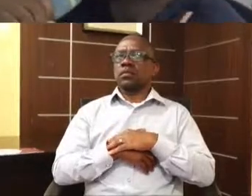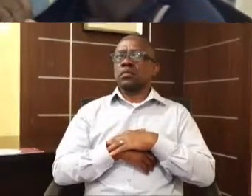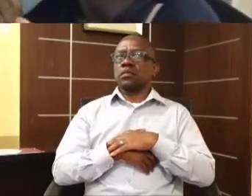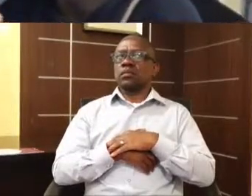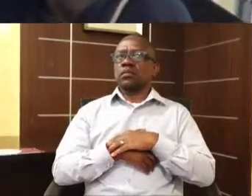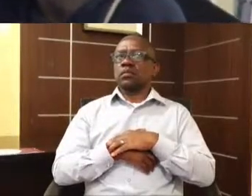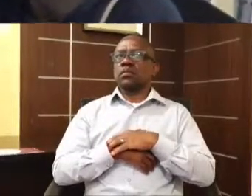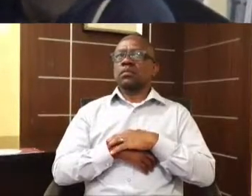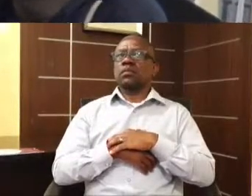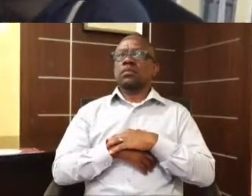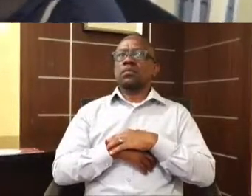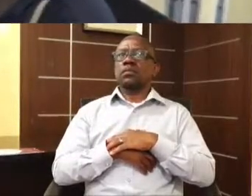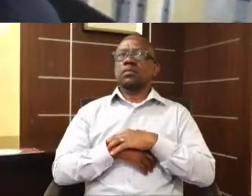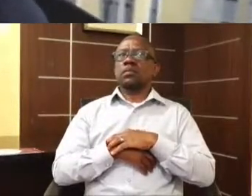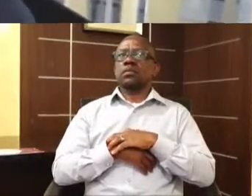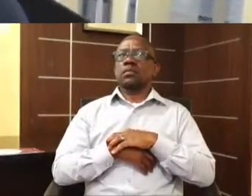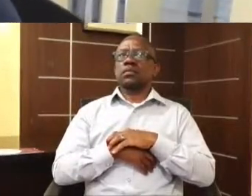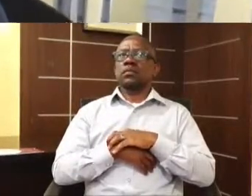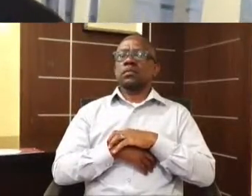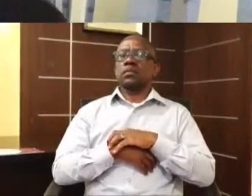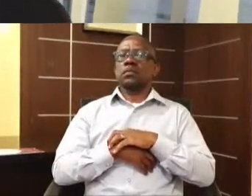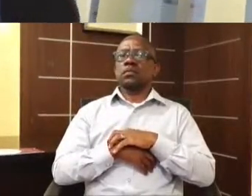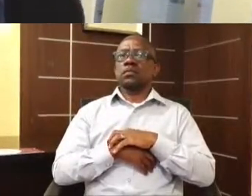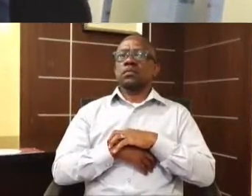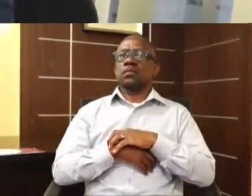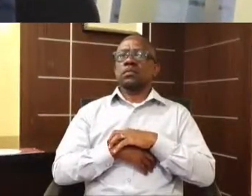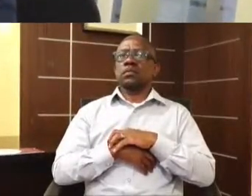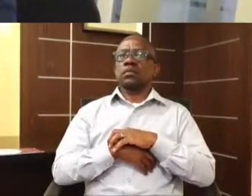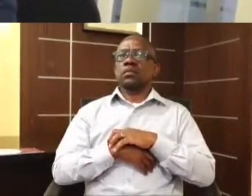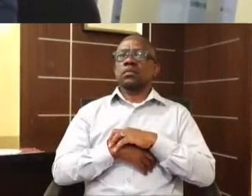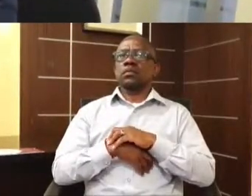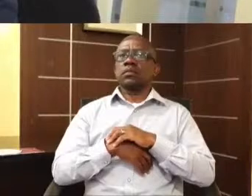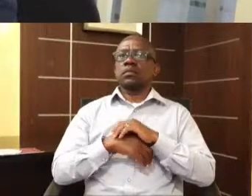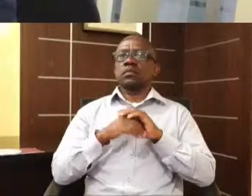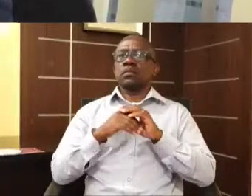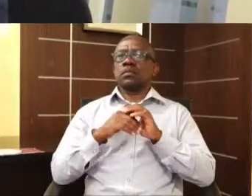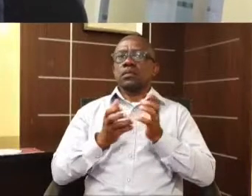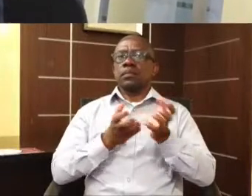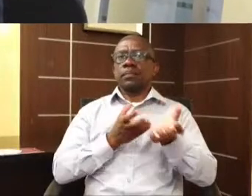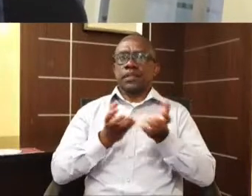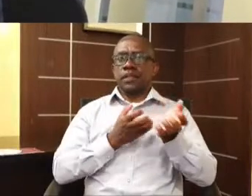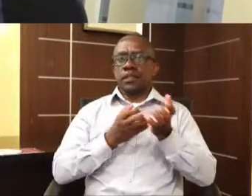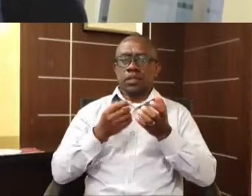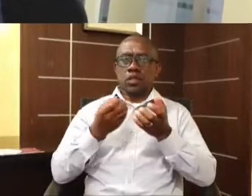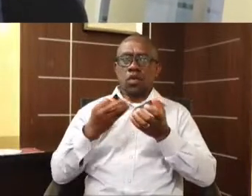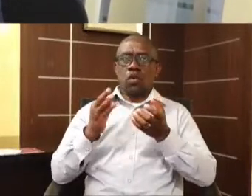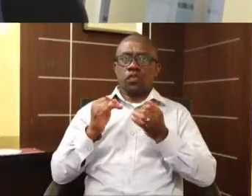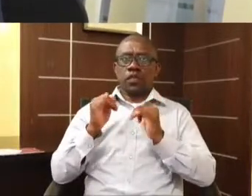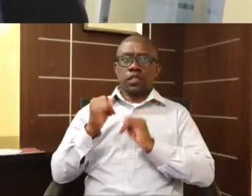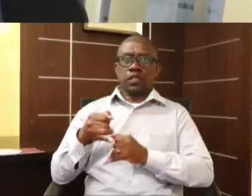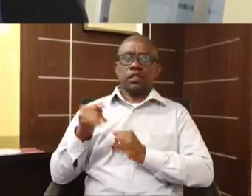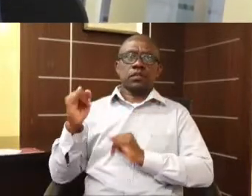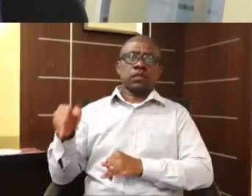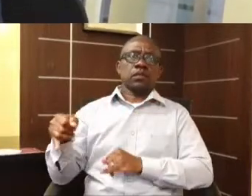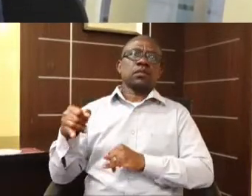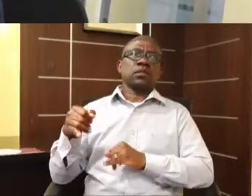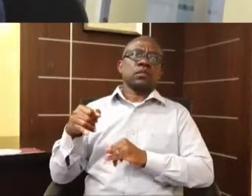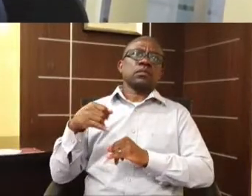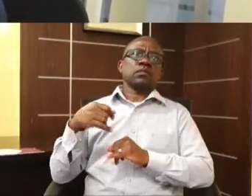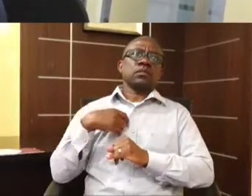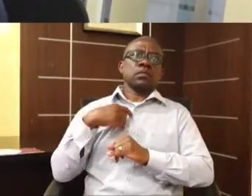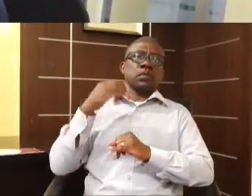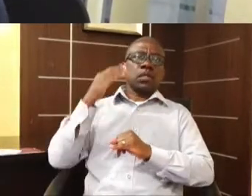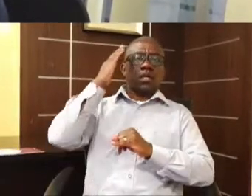I may have a solution to the problem of it being a business of individuals. I